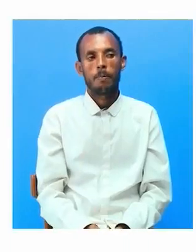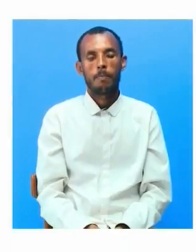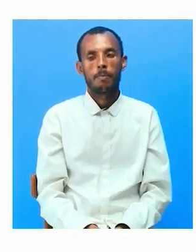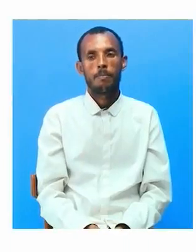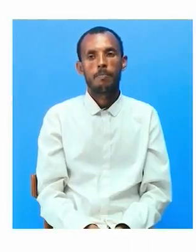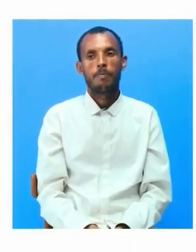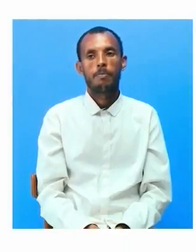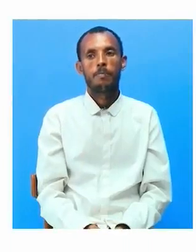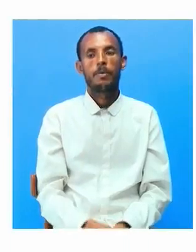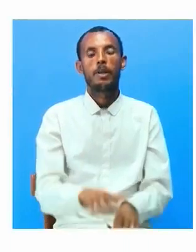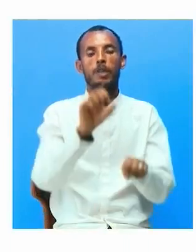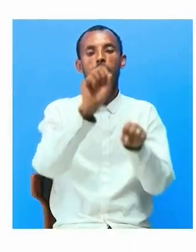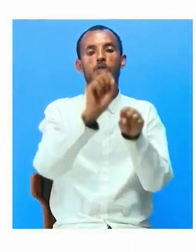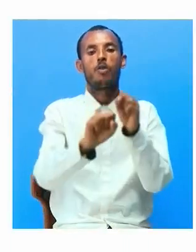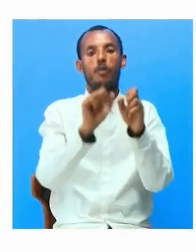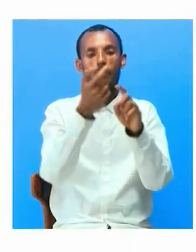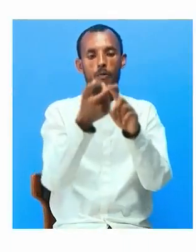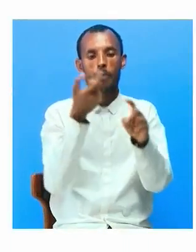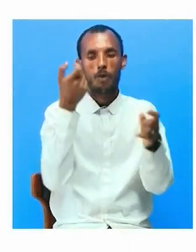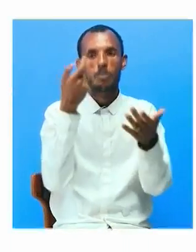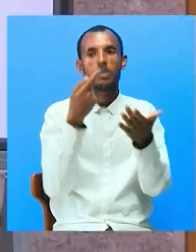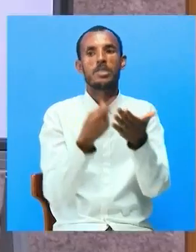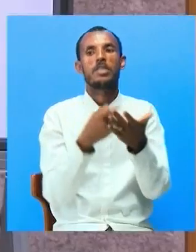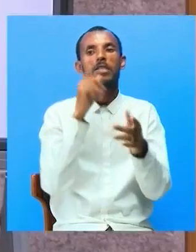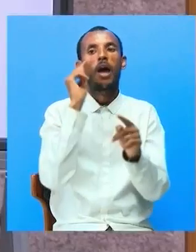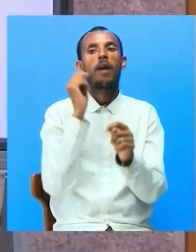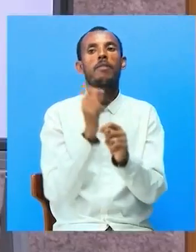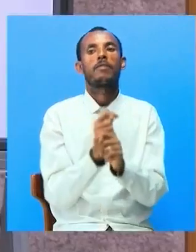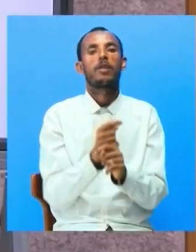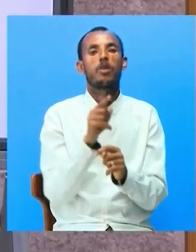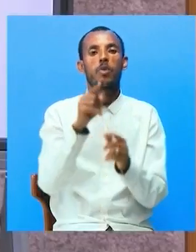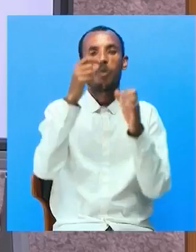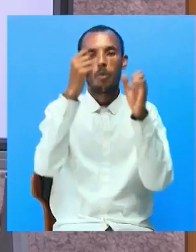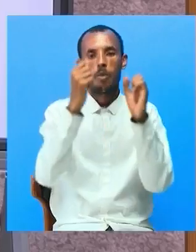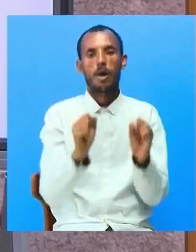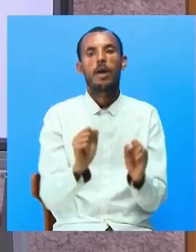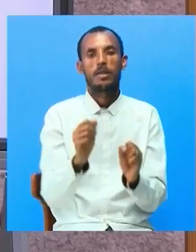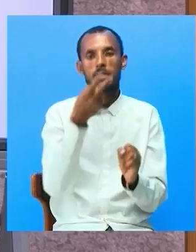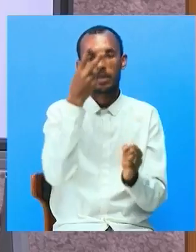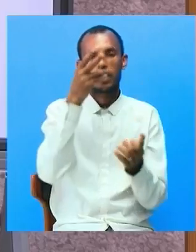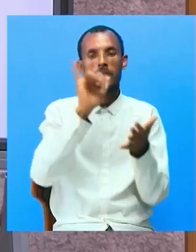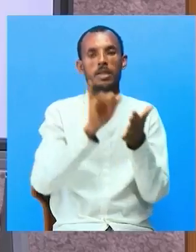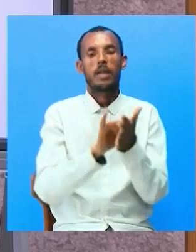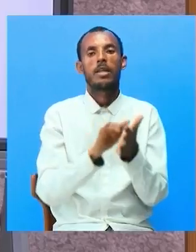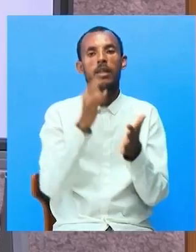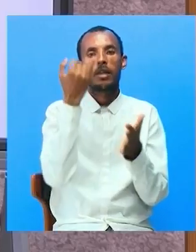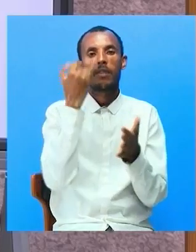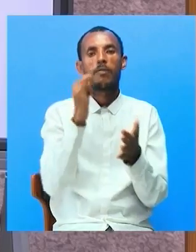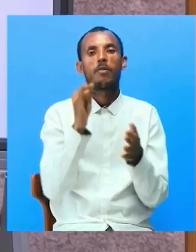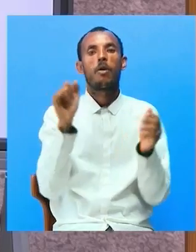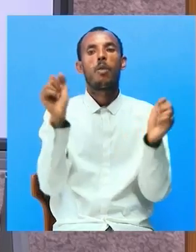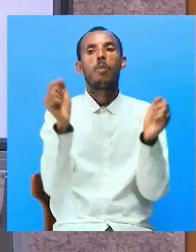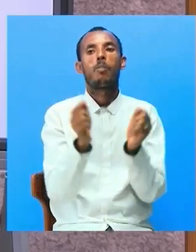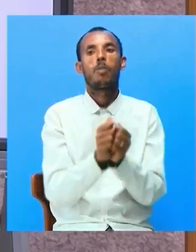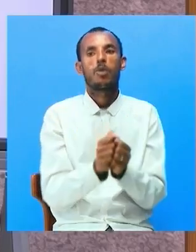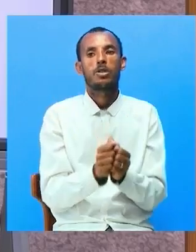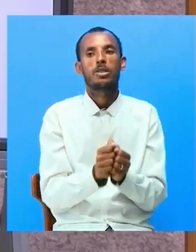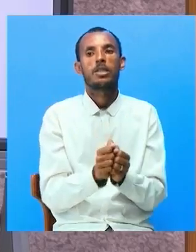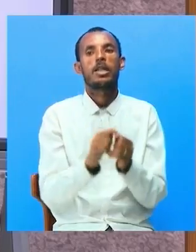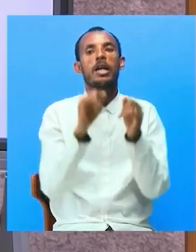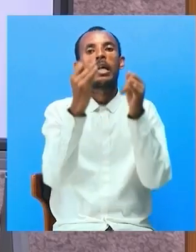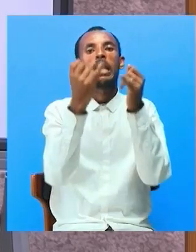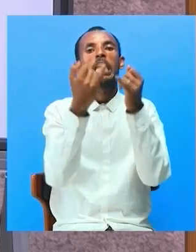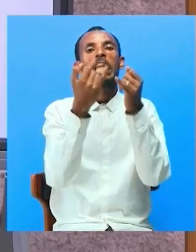5. So from this activity, you can see that if both